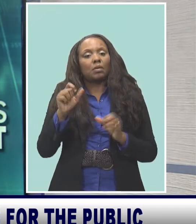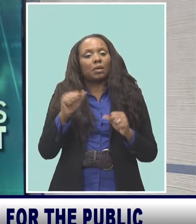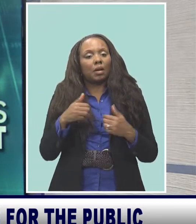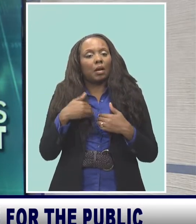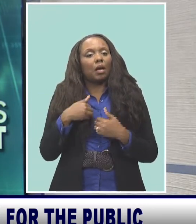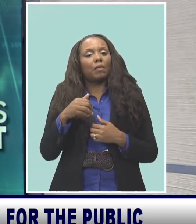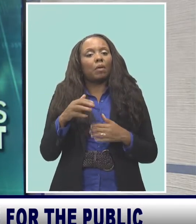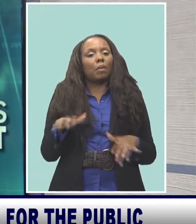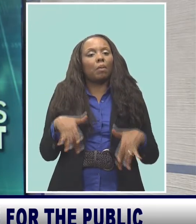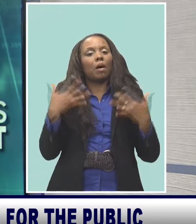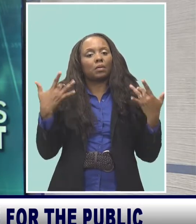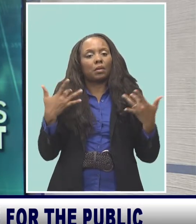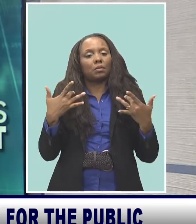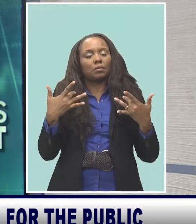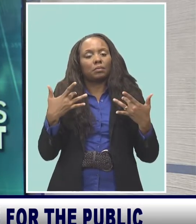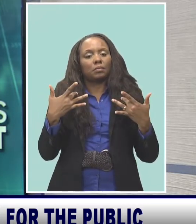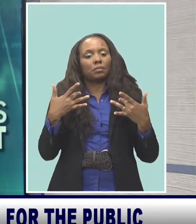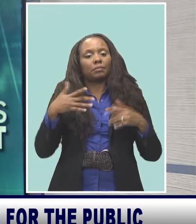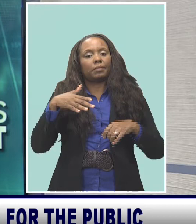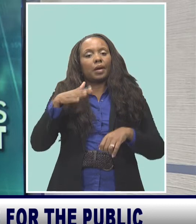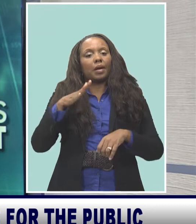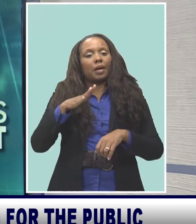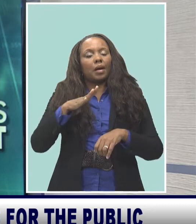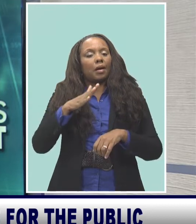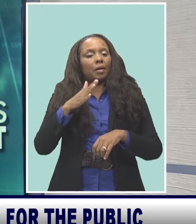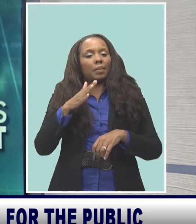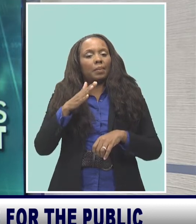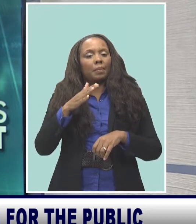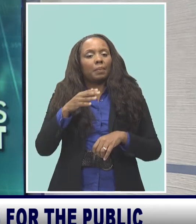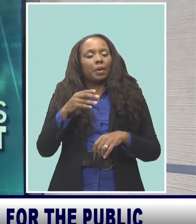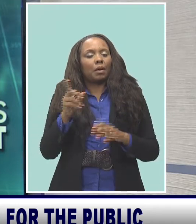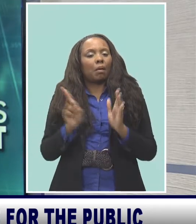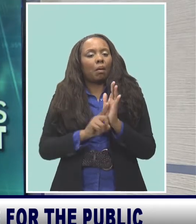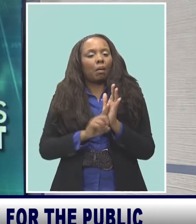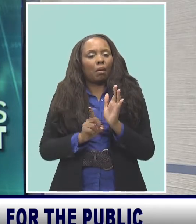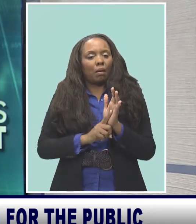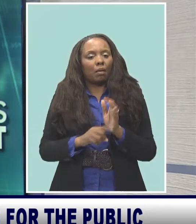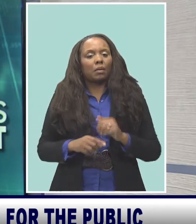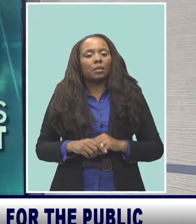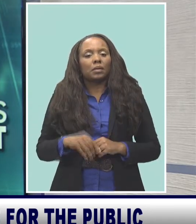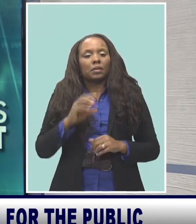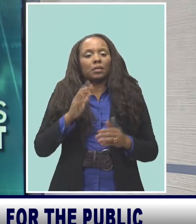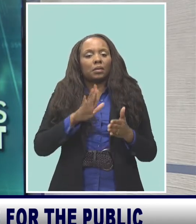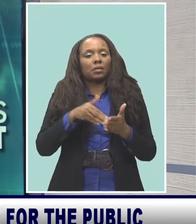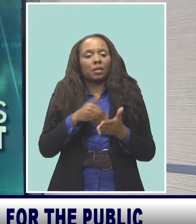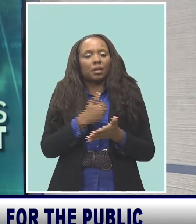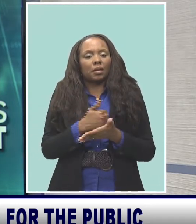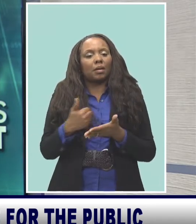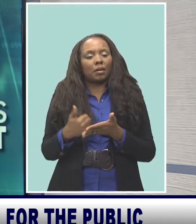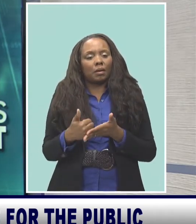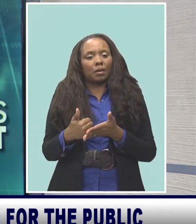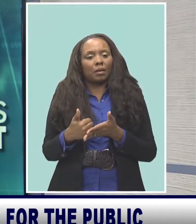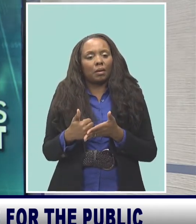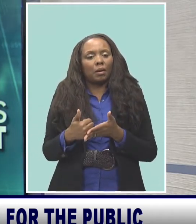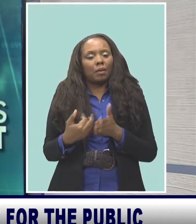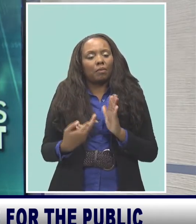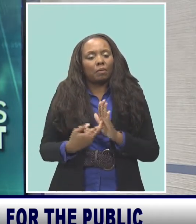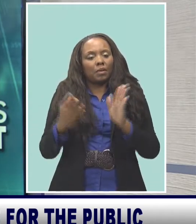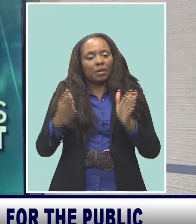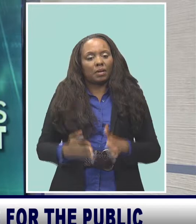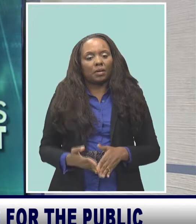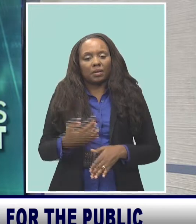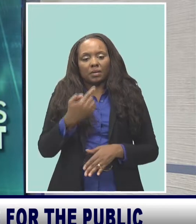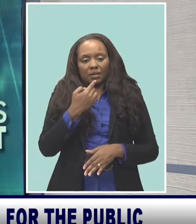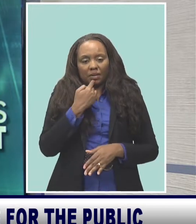WhatsApp. Commenting on the new feature, Chief of Corporate Communications at the Central Bank, Noveline Brewster, explained that there's